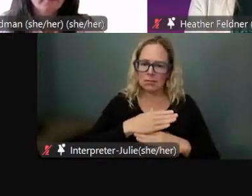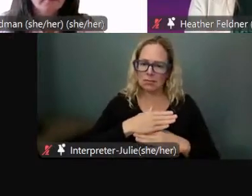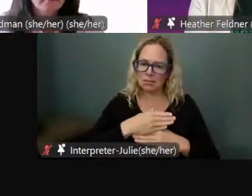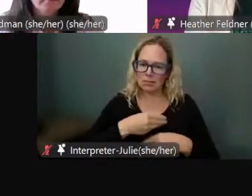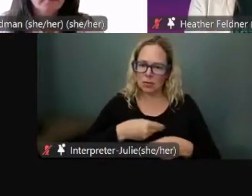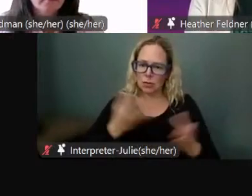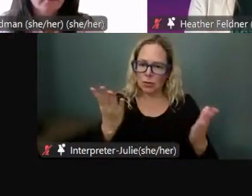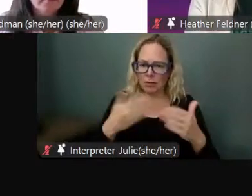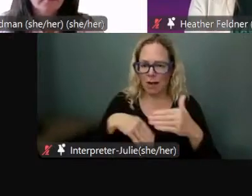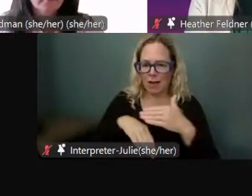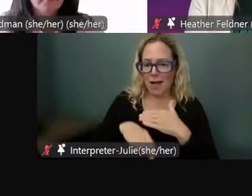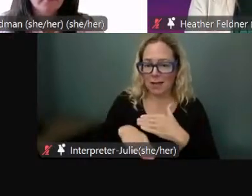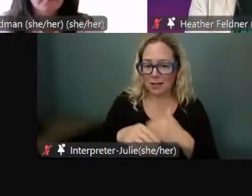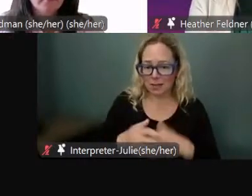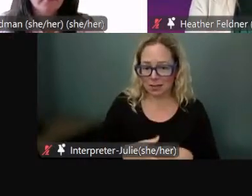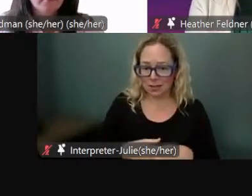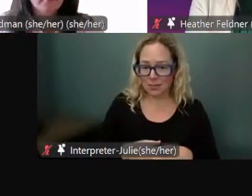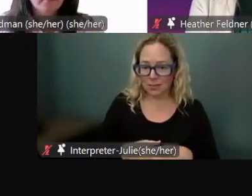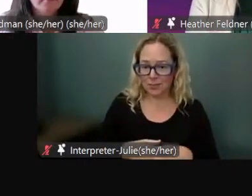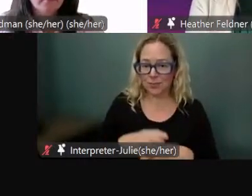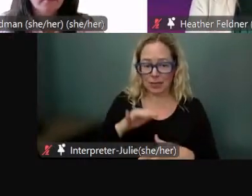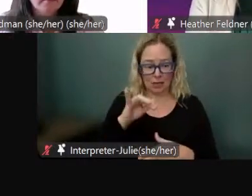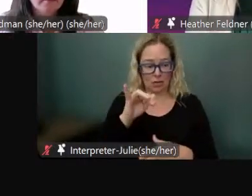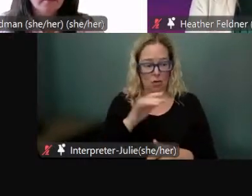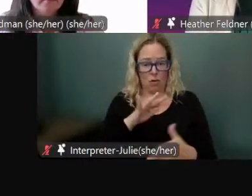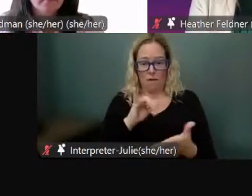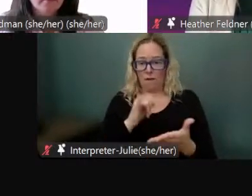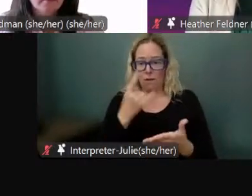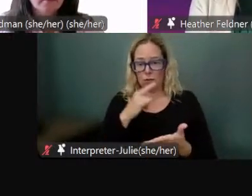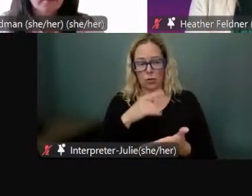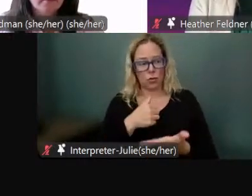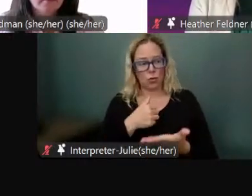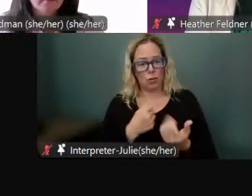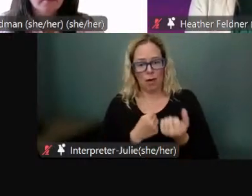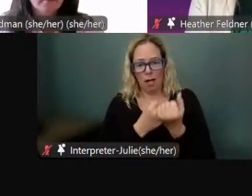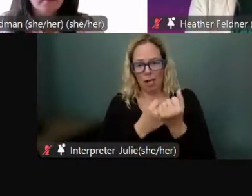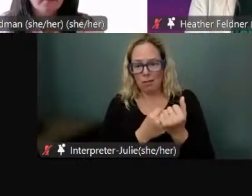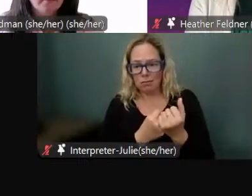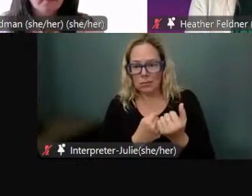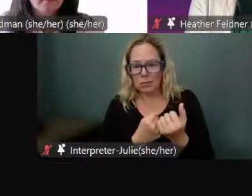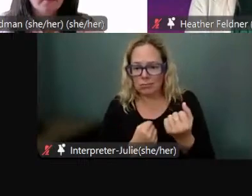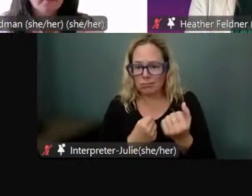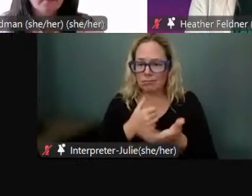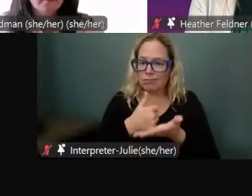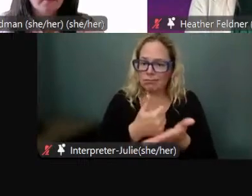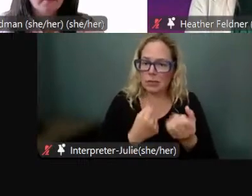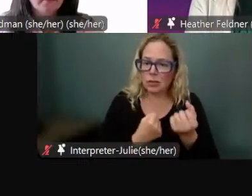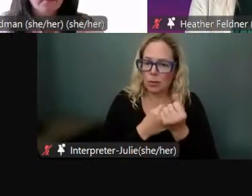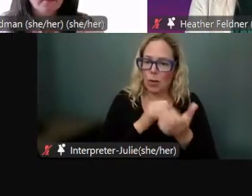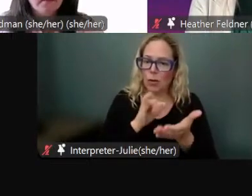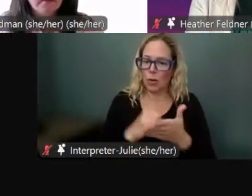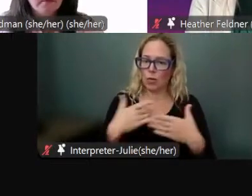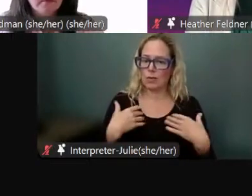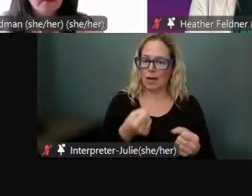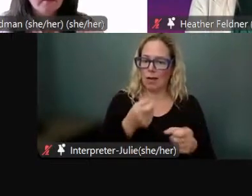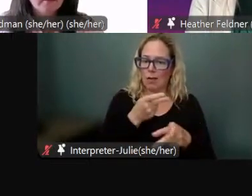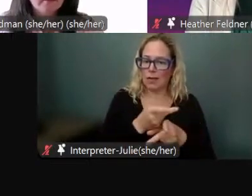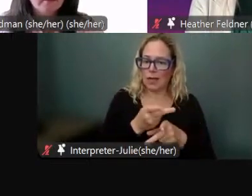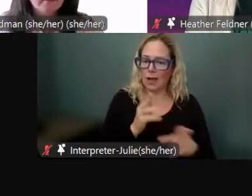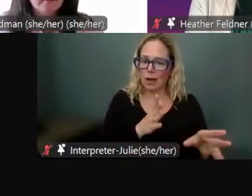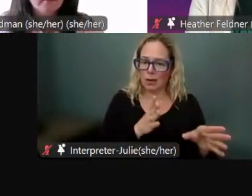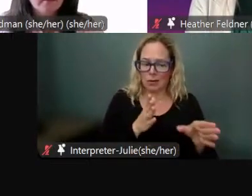healthcare workers who themselves have disabilities. We heard from Dr. Ayers and